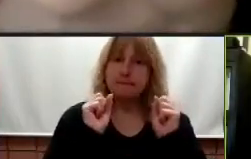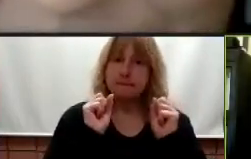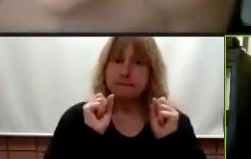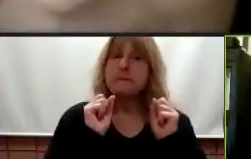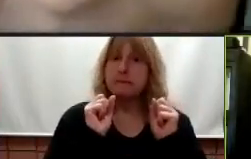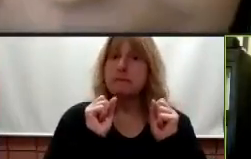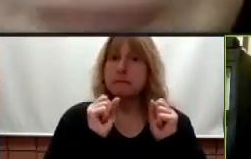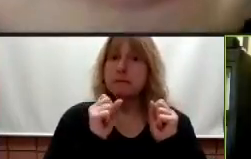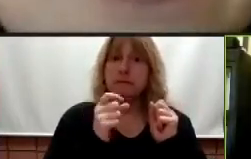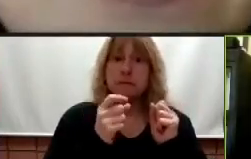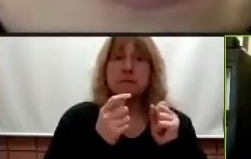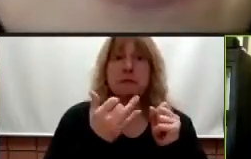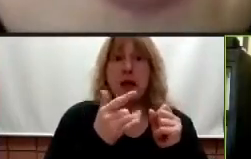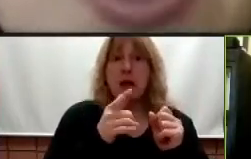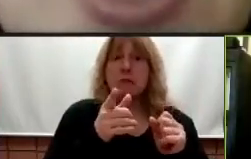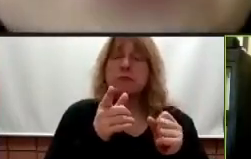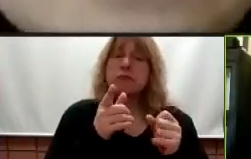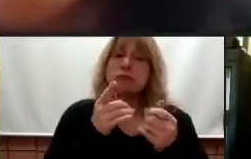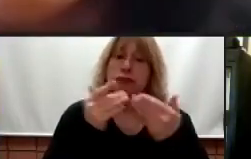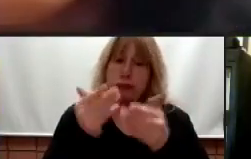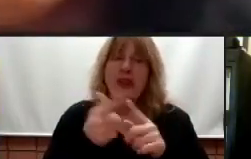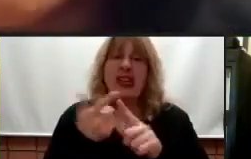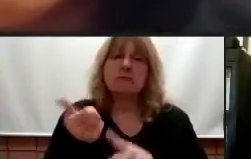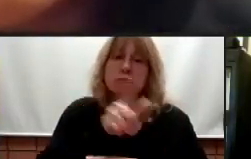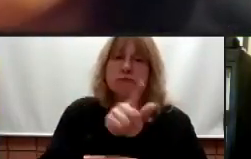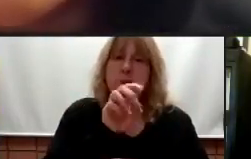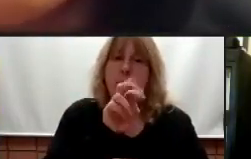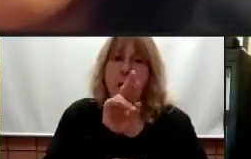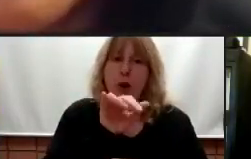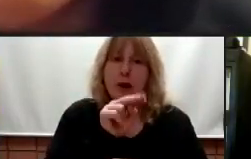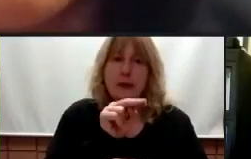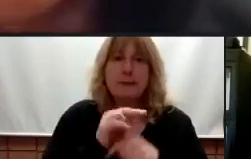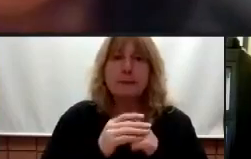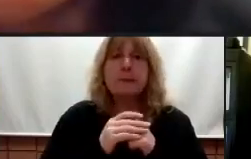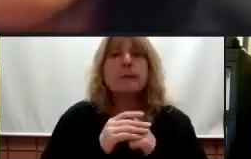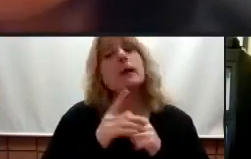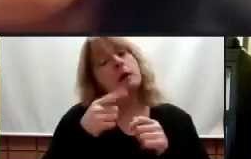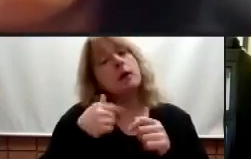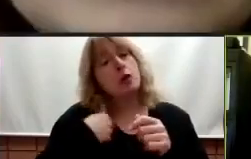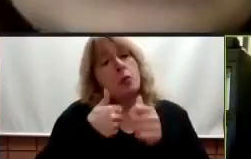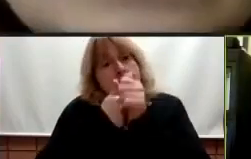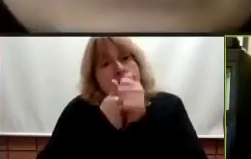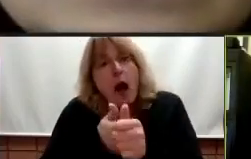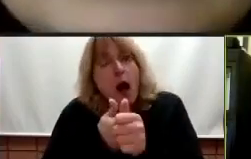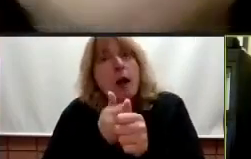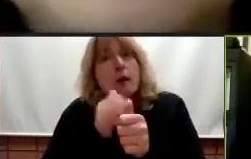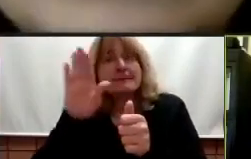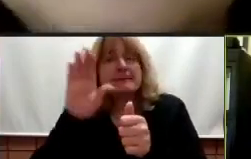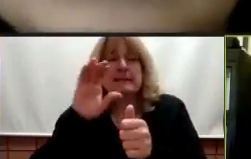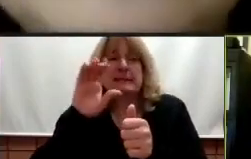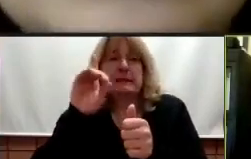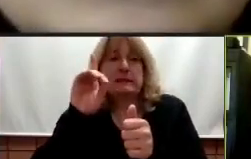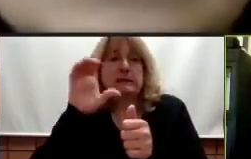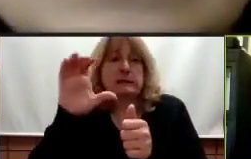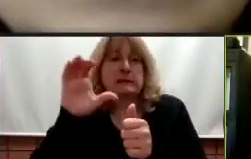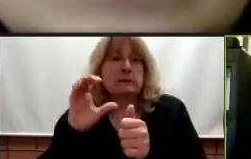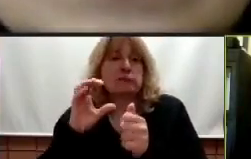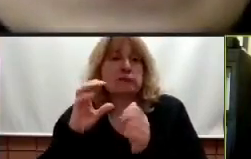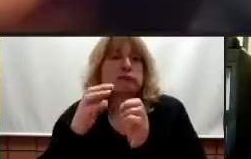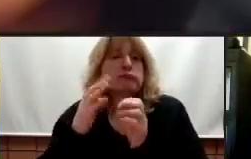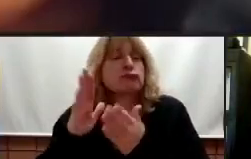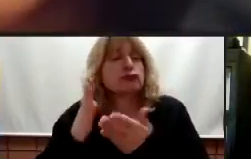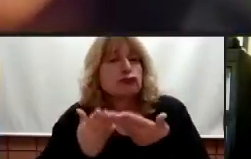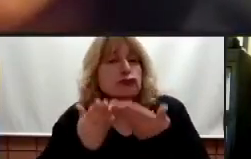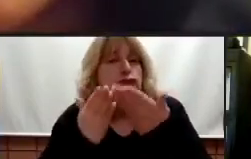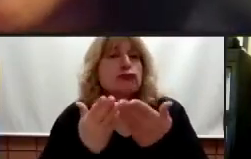you. Sure. So we follow very closely the recommendations and guidelines of CDC. And one of the things that we